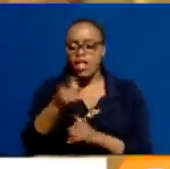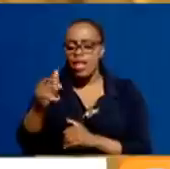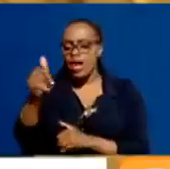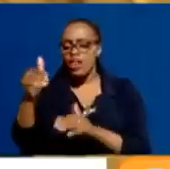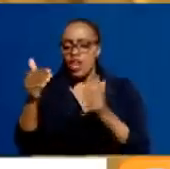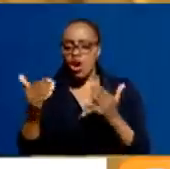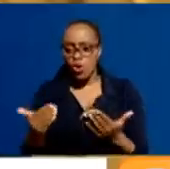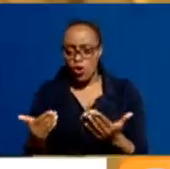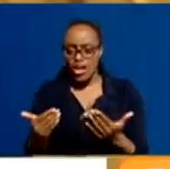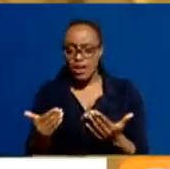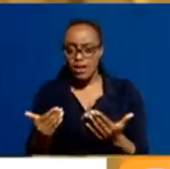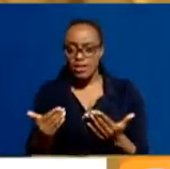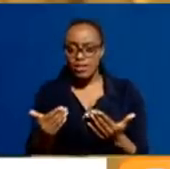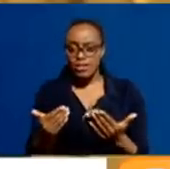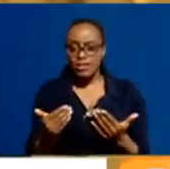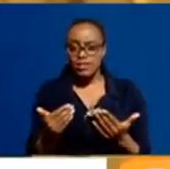or